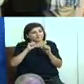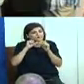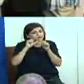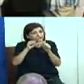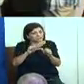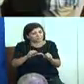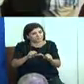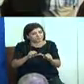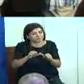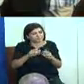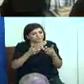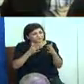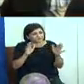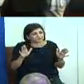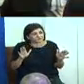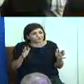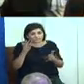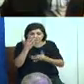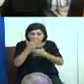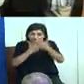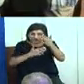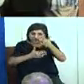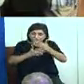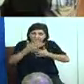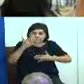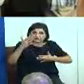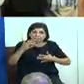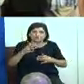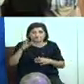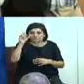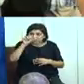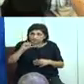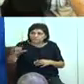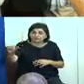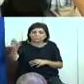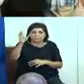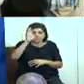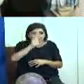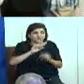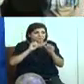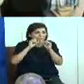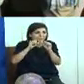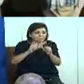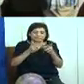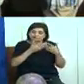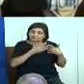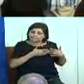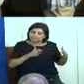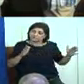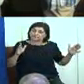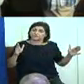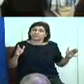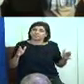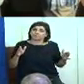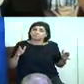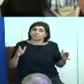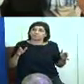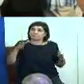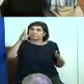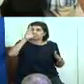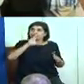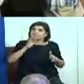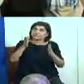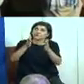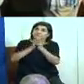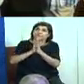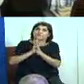continue to open your hands. And I anoint you that God continue to open your hearts. And loving God, you have asked